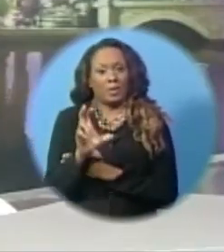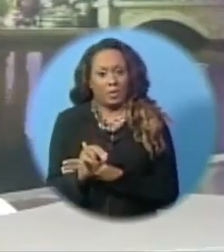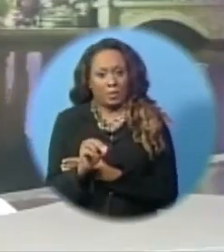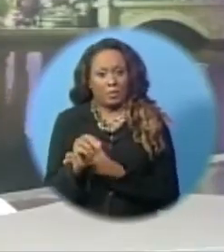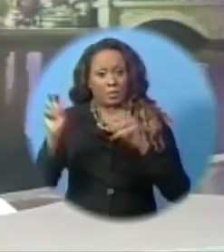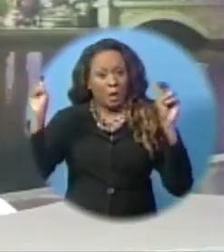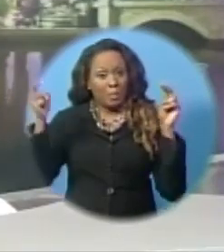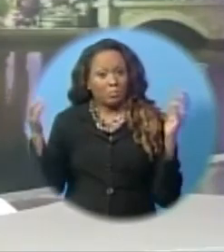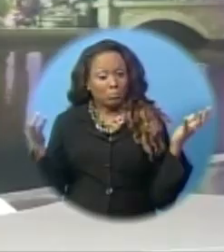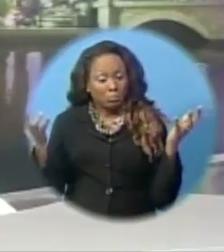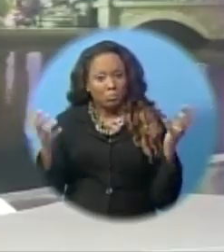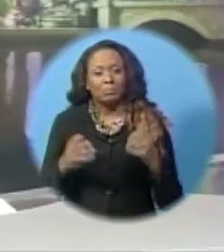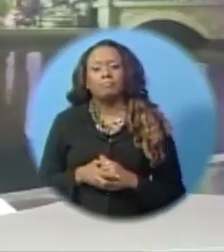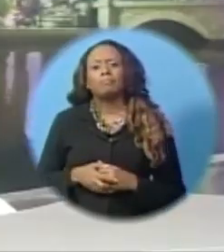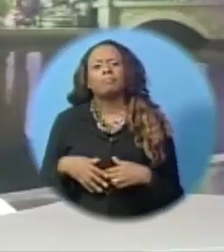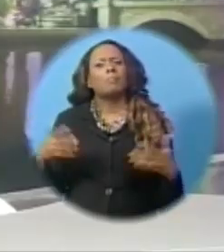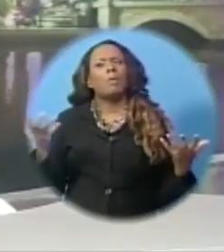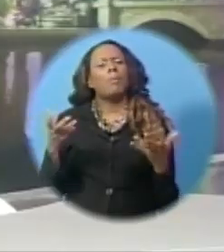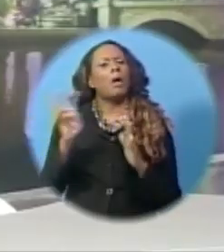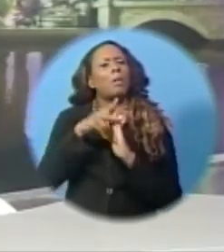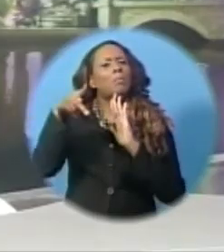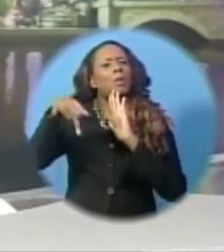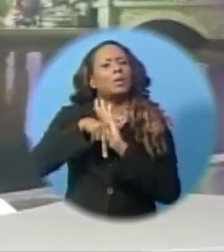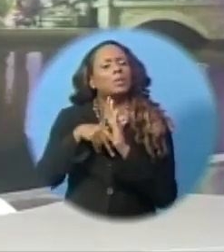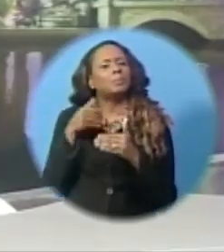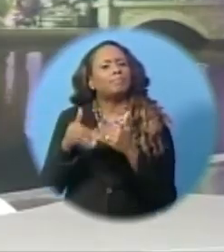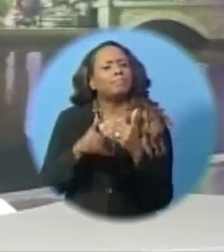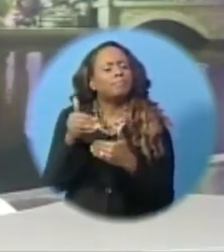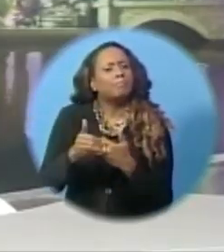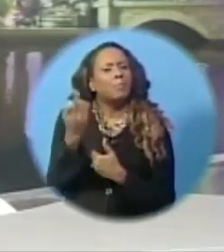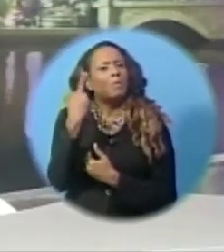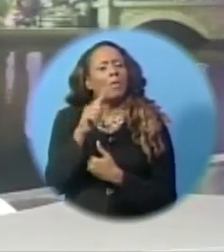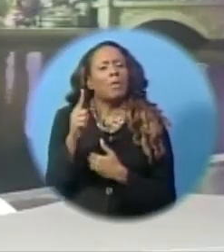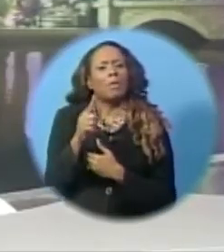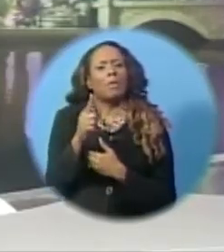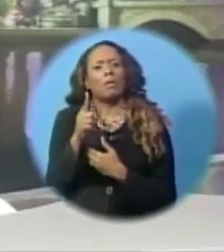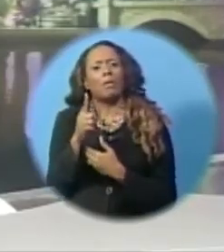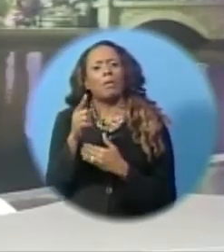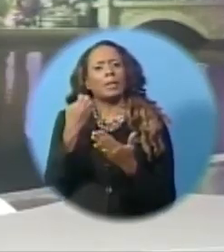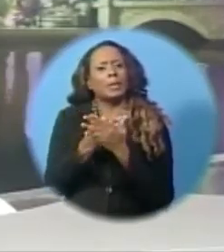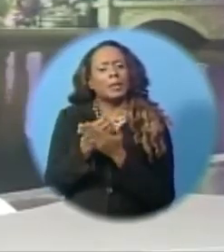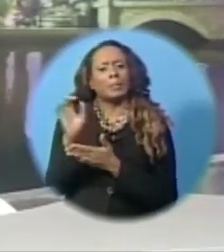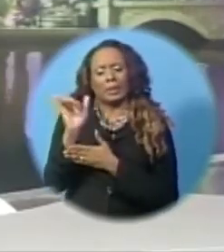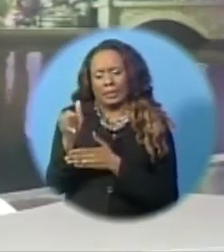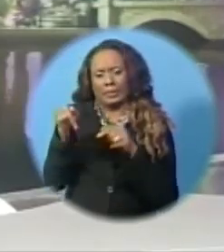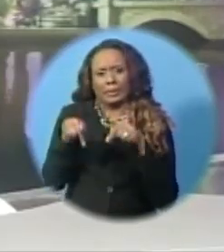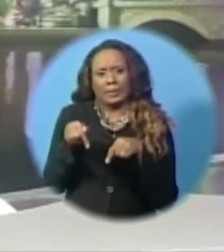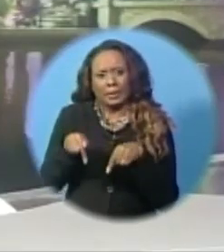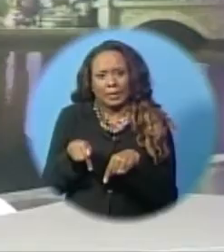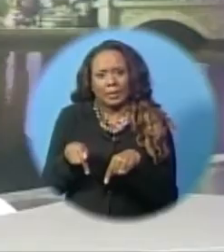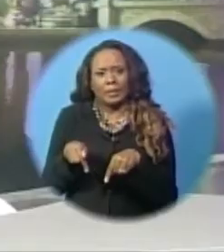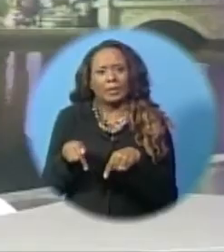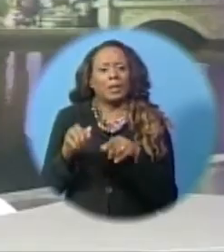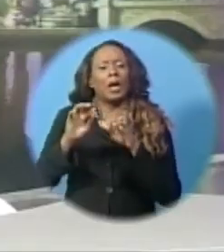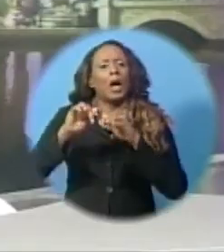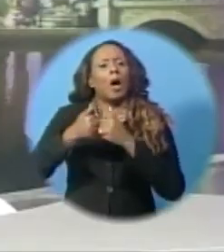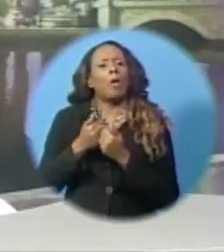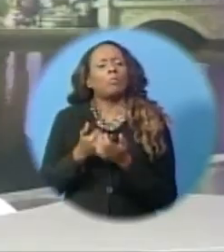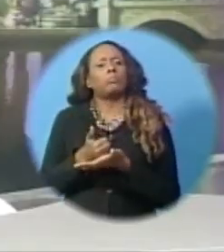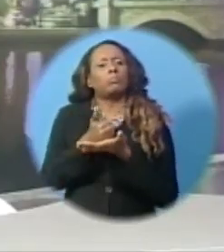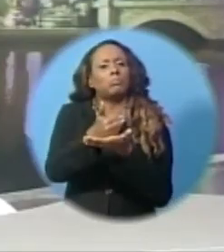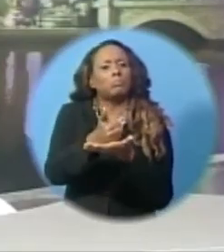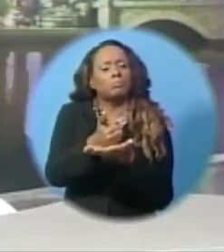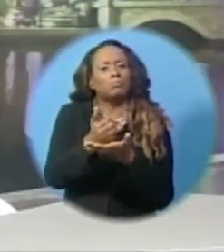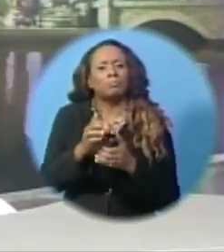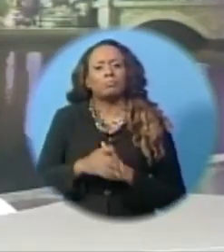the topic will be the question, what policy course for a small open economy in today's global macroeconomic environment? The forum, now in